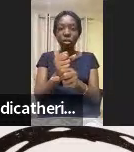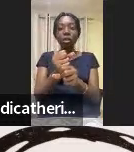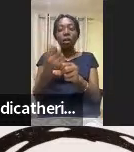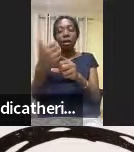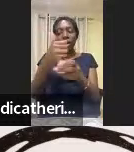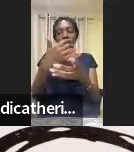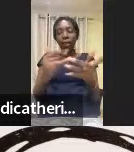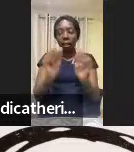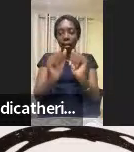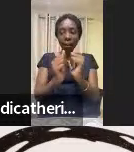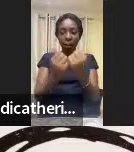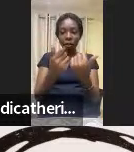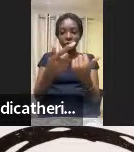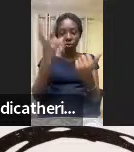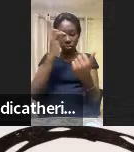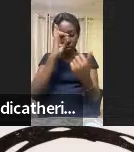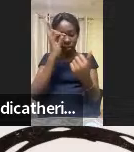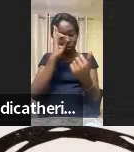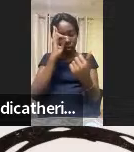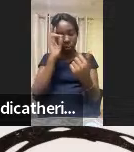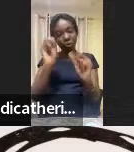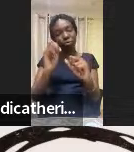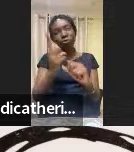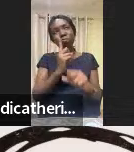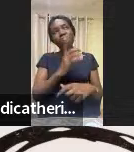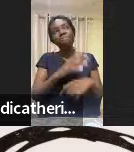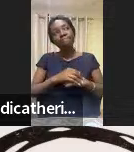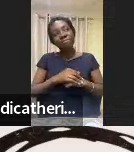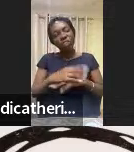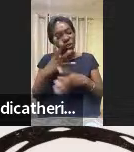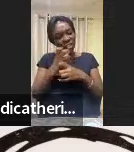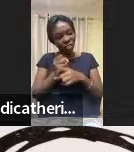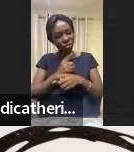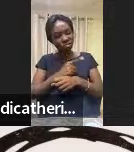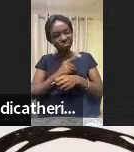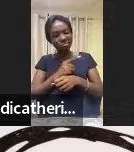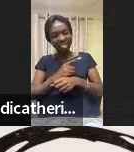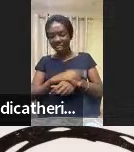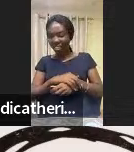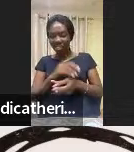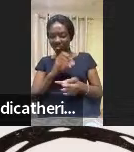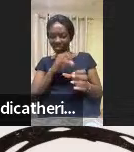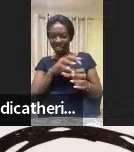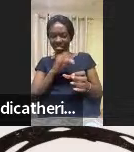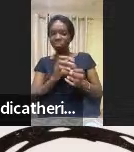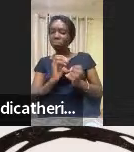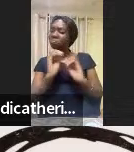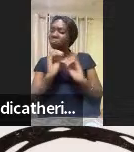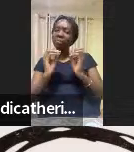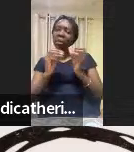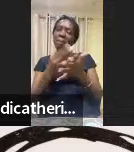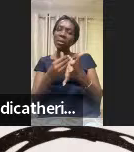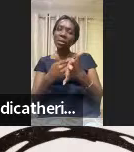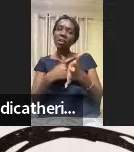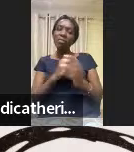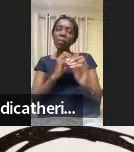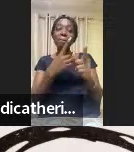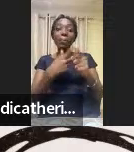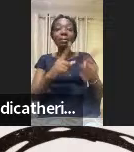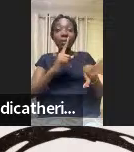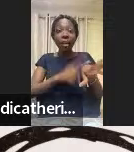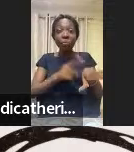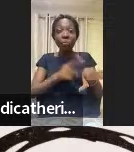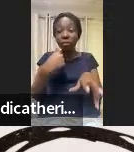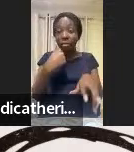remember, you could say this organization has not invested in terms of money. But if you've said you're going to